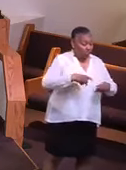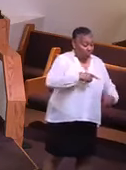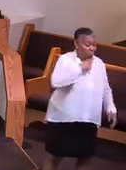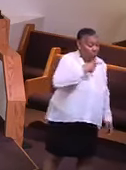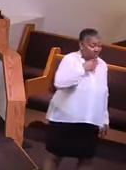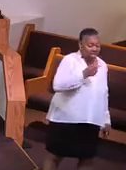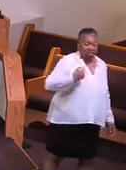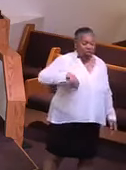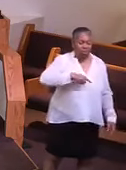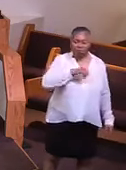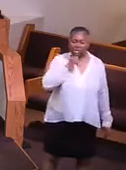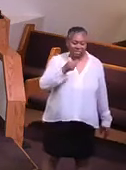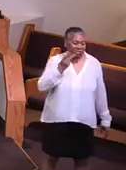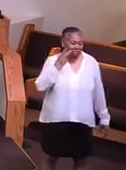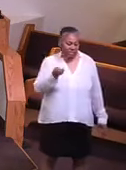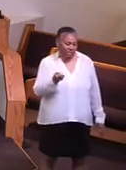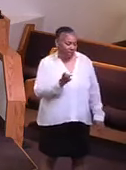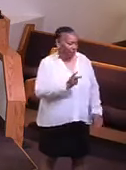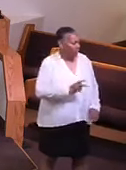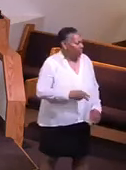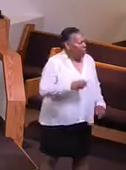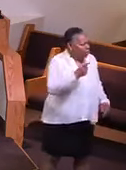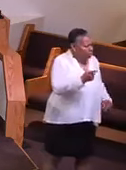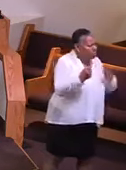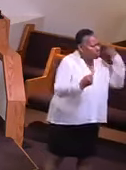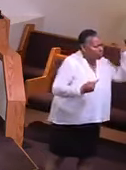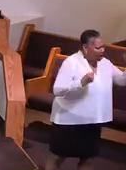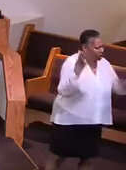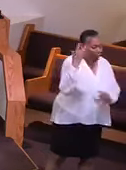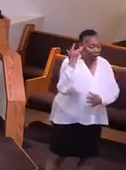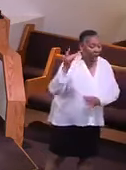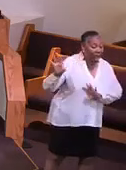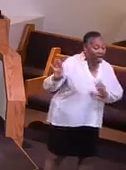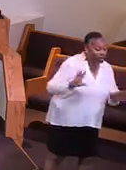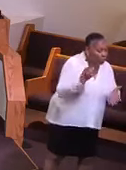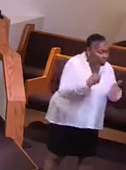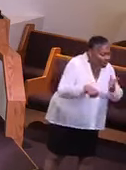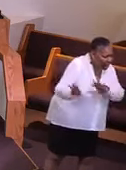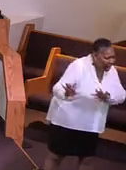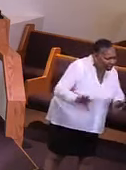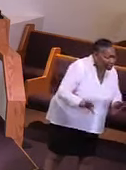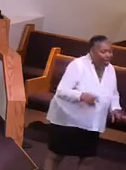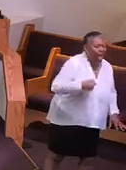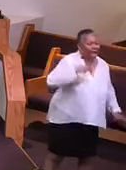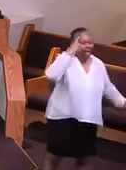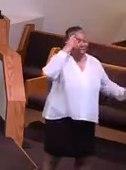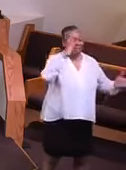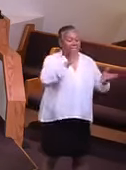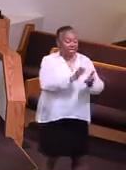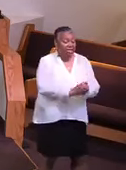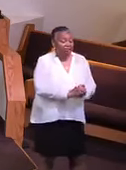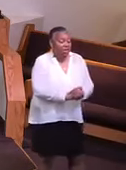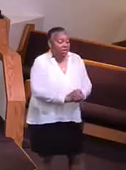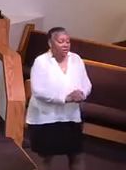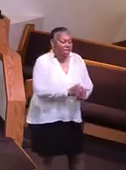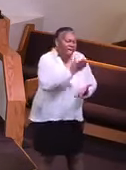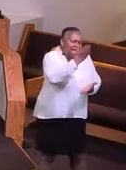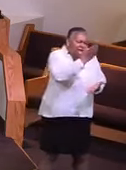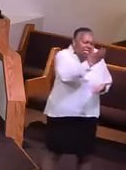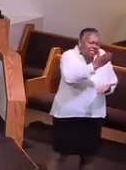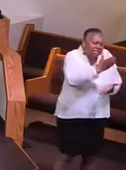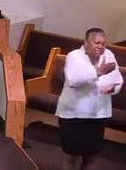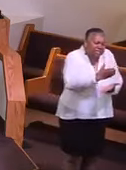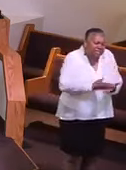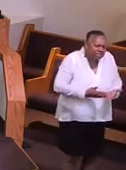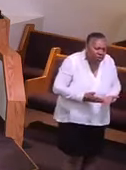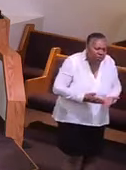just goes to show that you all want to tell us why I do what I do, because I think there's a certain amount of respect that is due